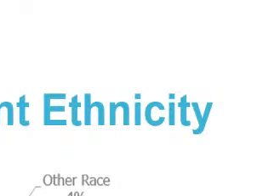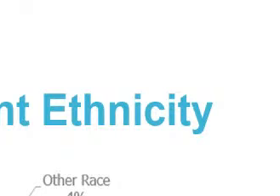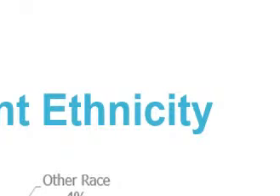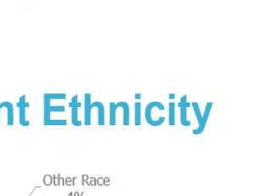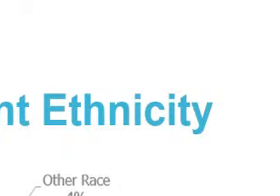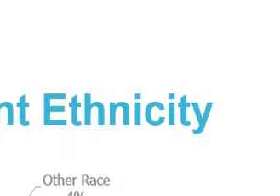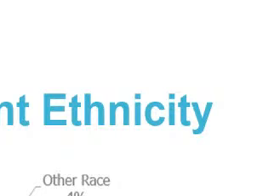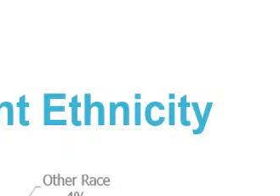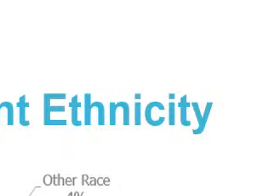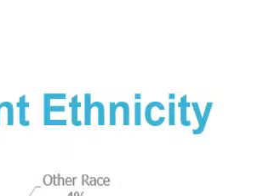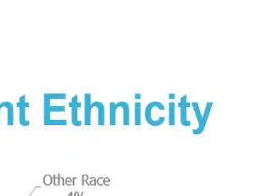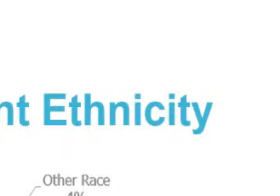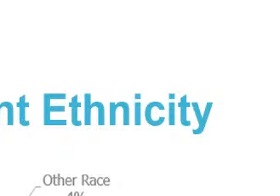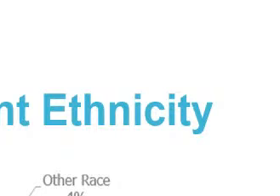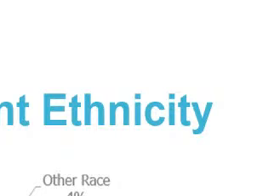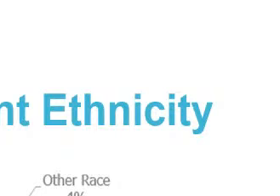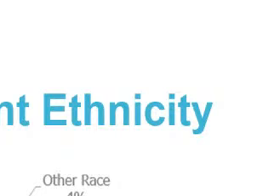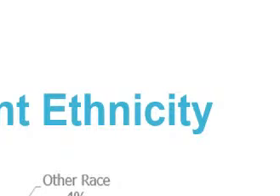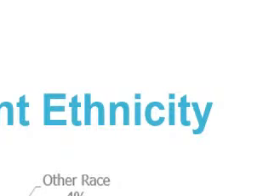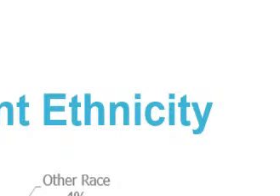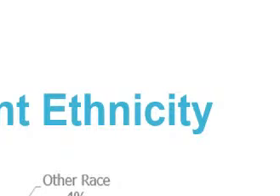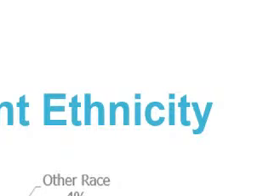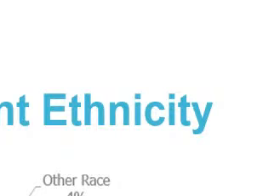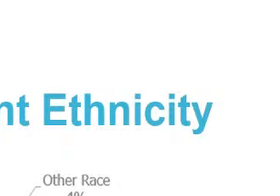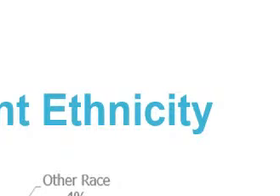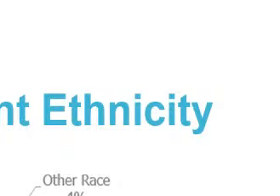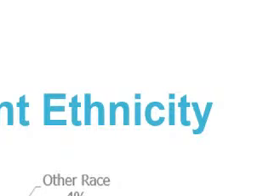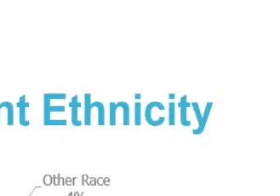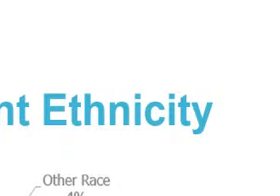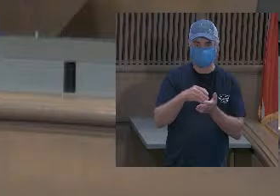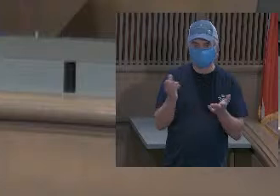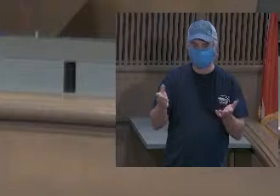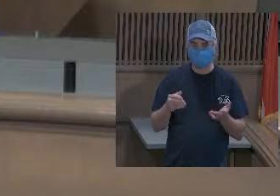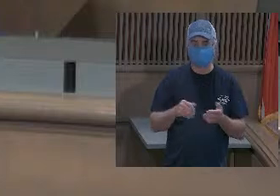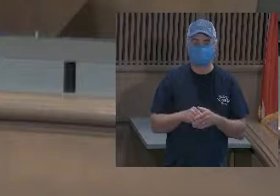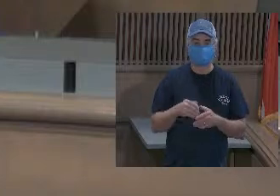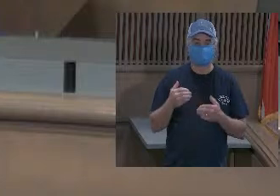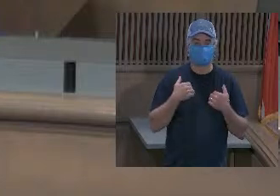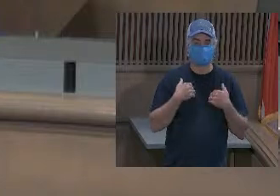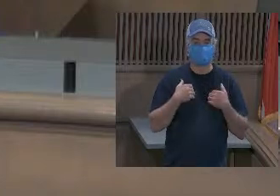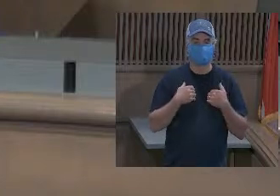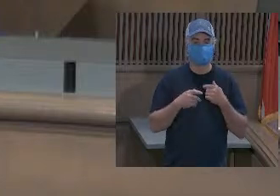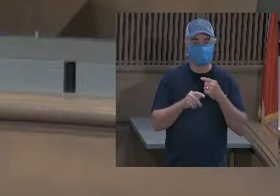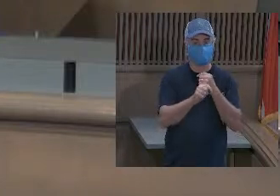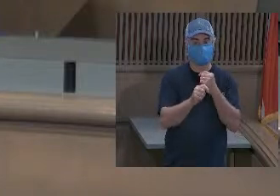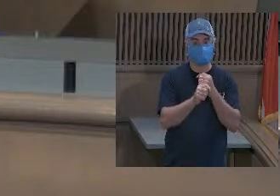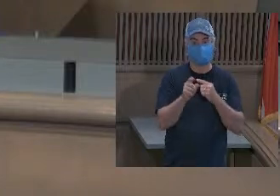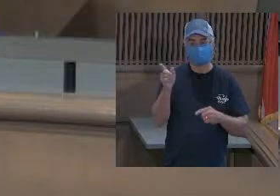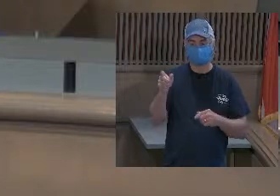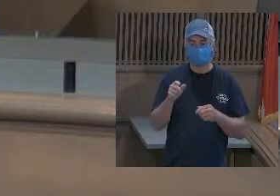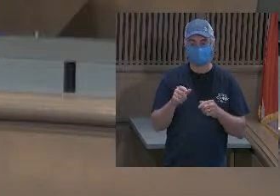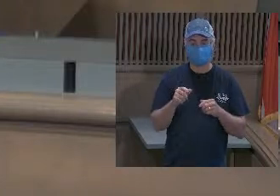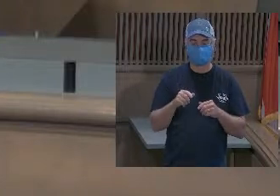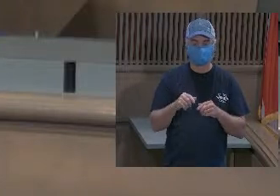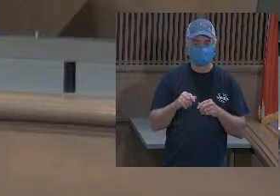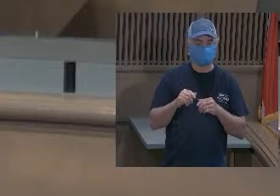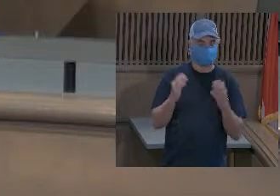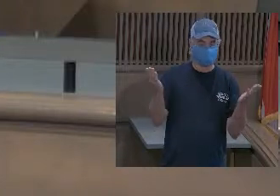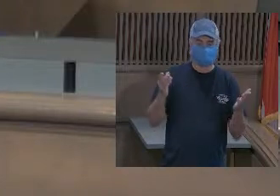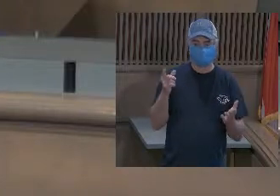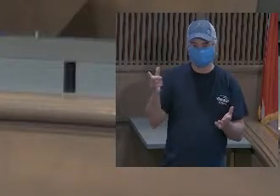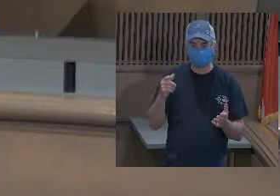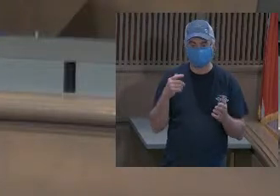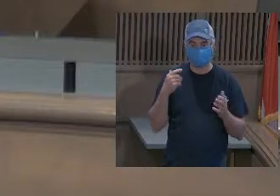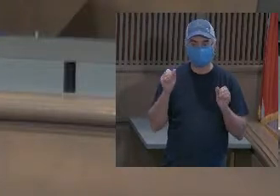the Civic Center, and we are ready to give vaccines out. We'll be there till 2 o'clock.